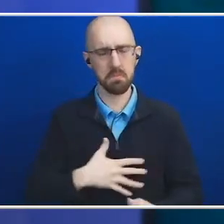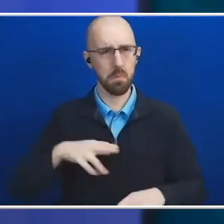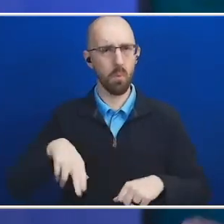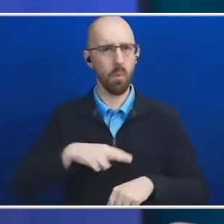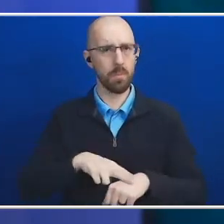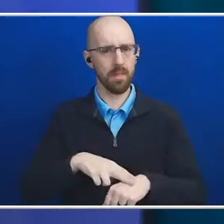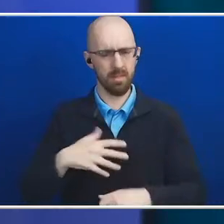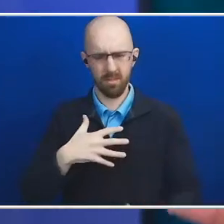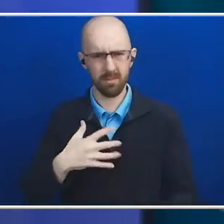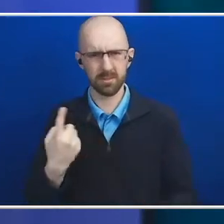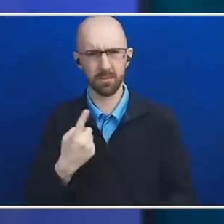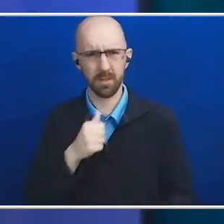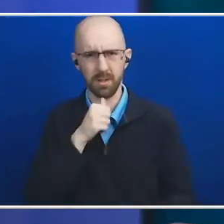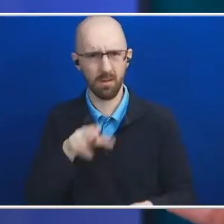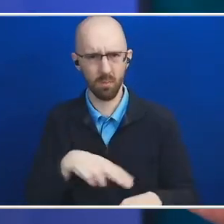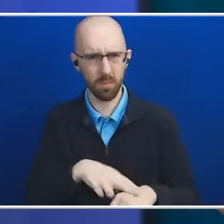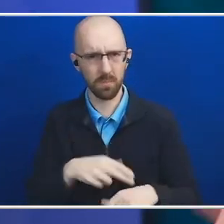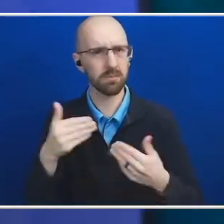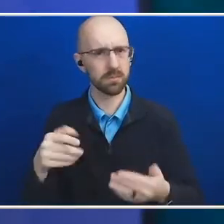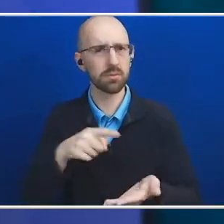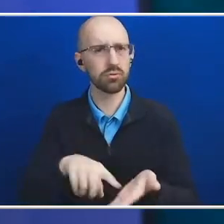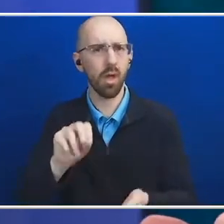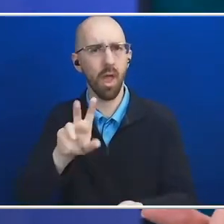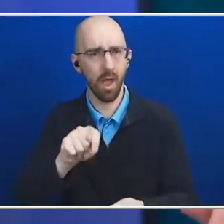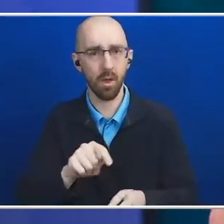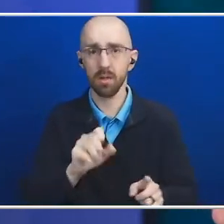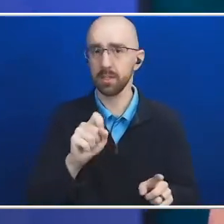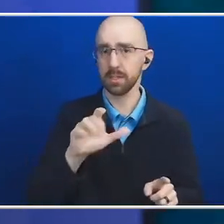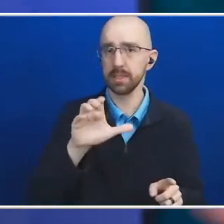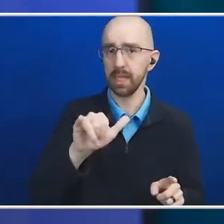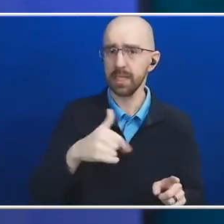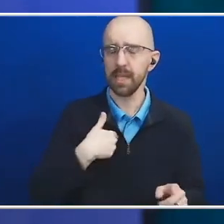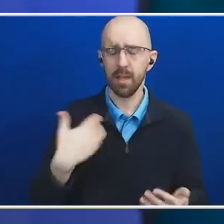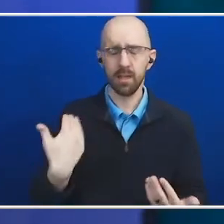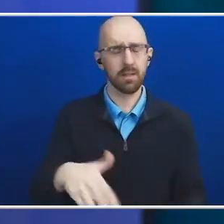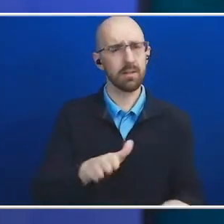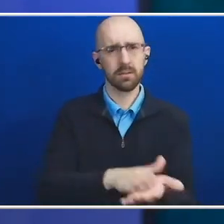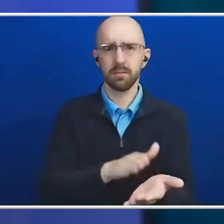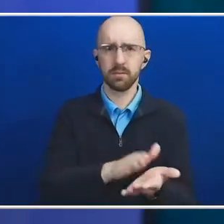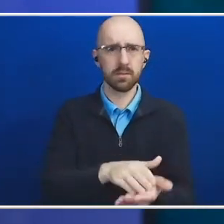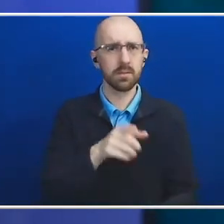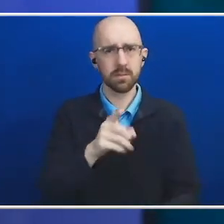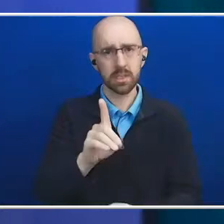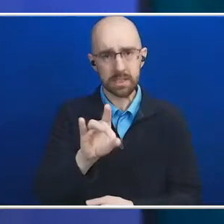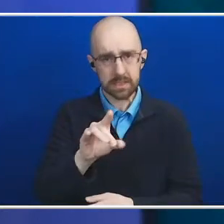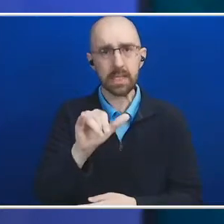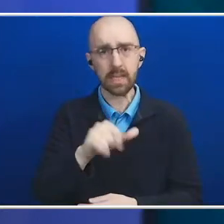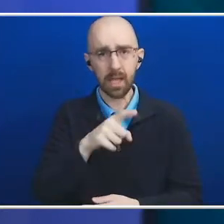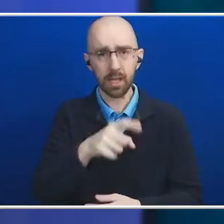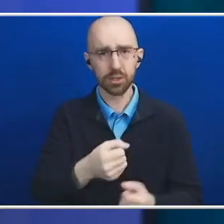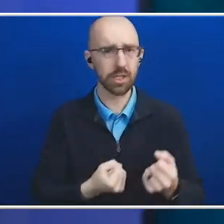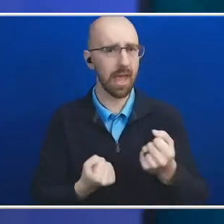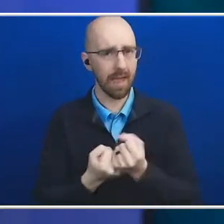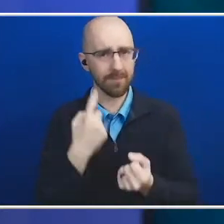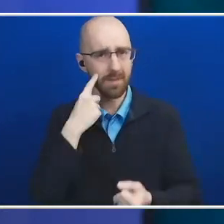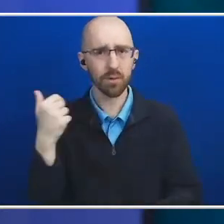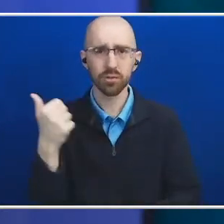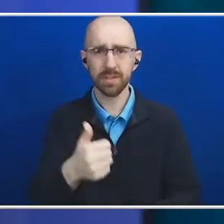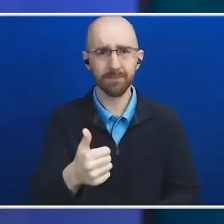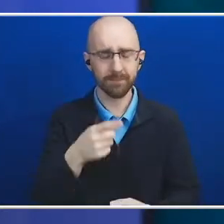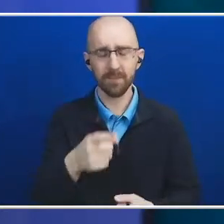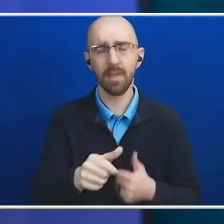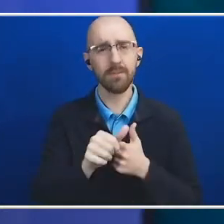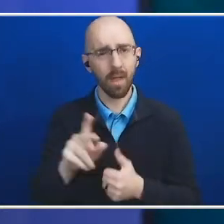out. And that is what Stacey really, I'm so impressed that she did, is she advocated for herself. She did follow up. She didn't brush it